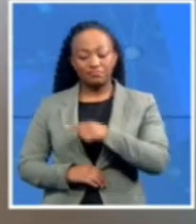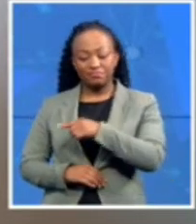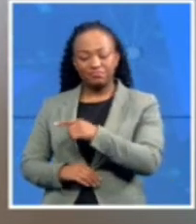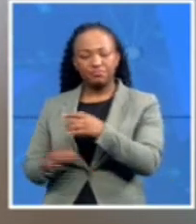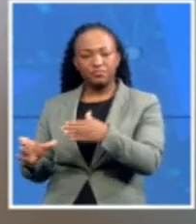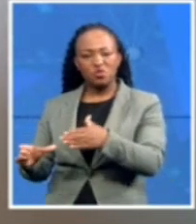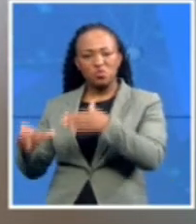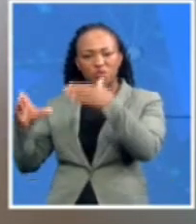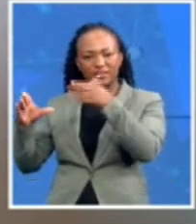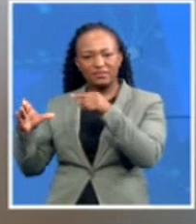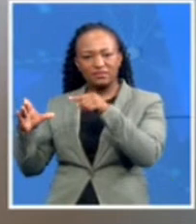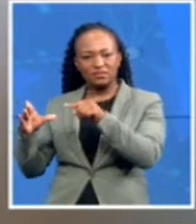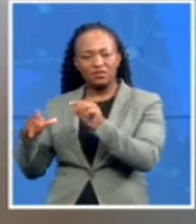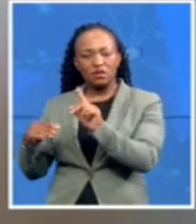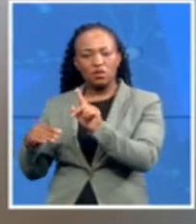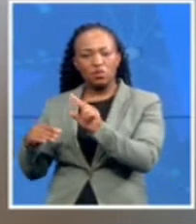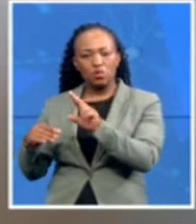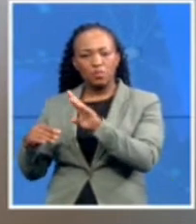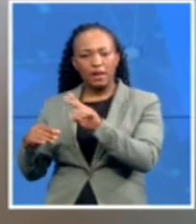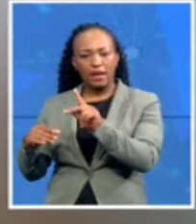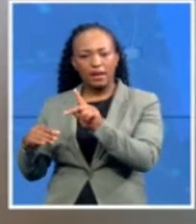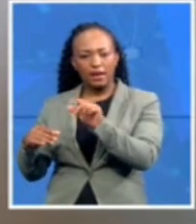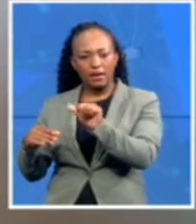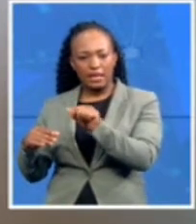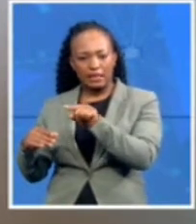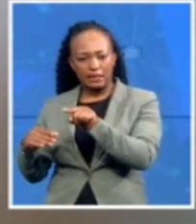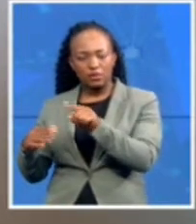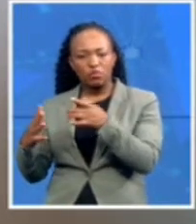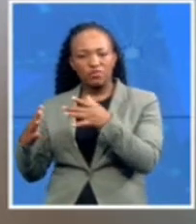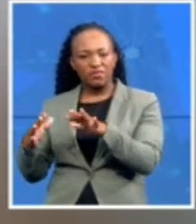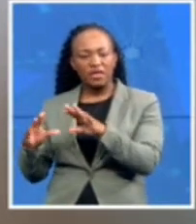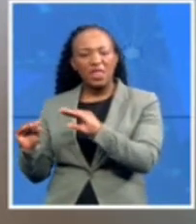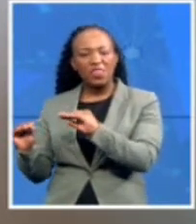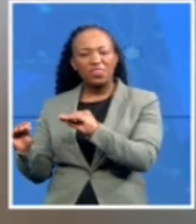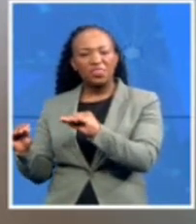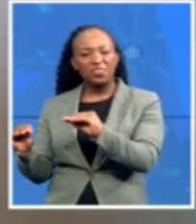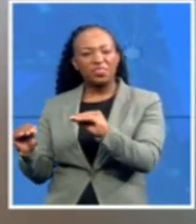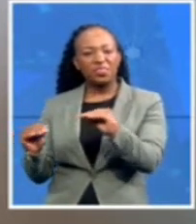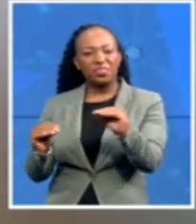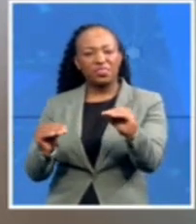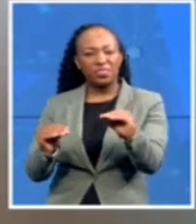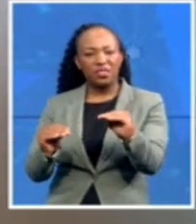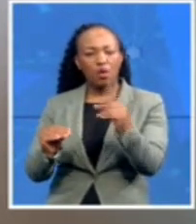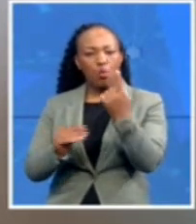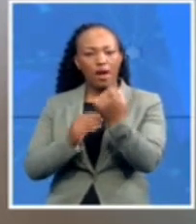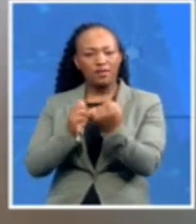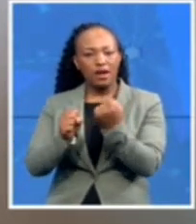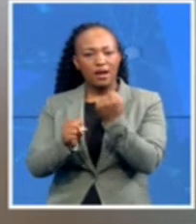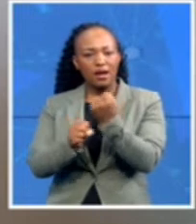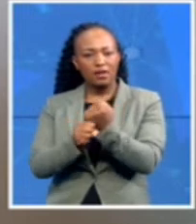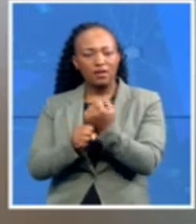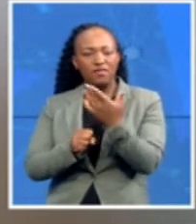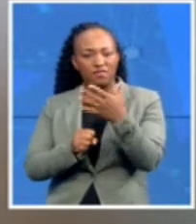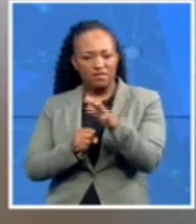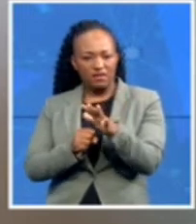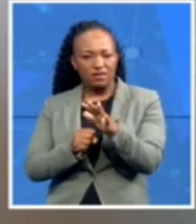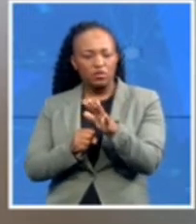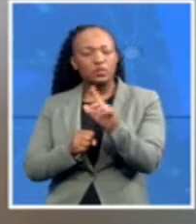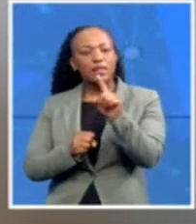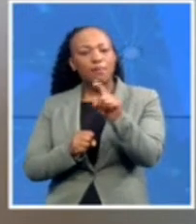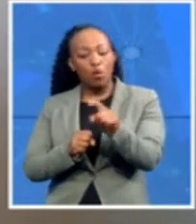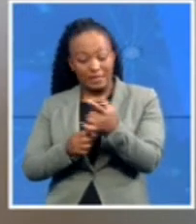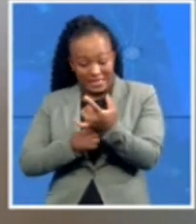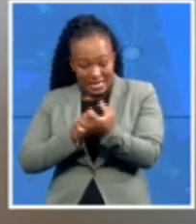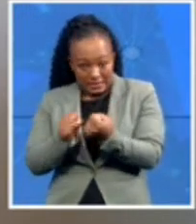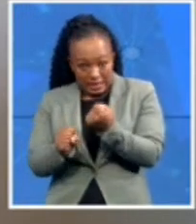already delayed these projects by a year. They were supposed to have been done this year, and we